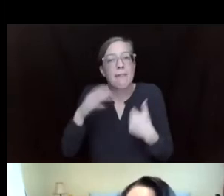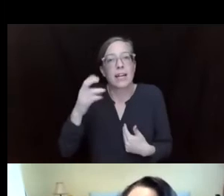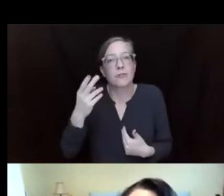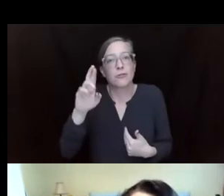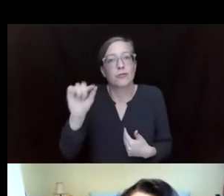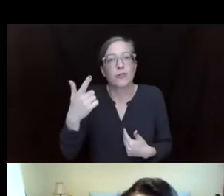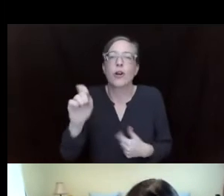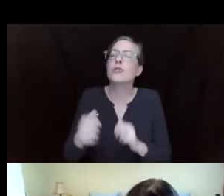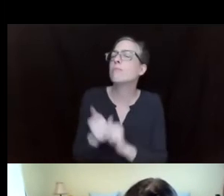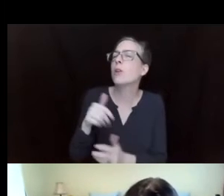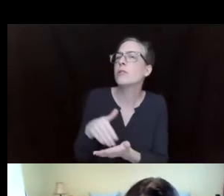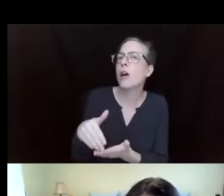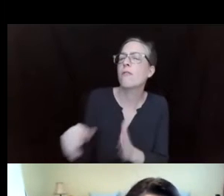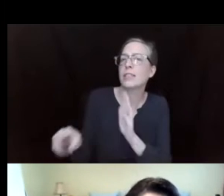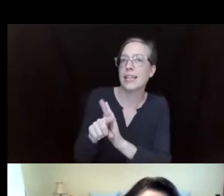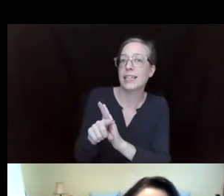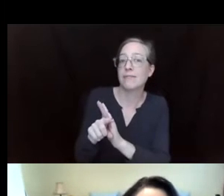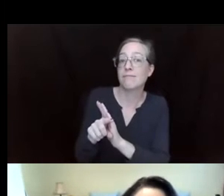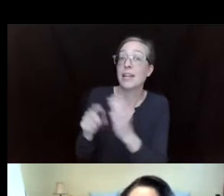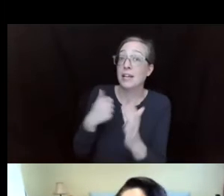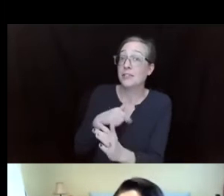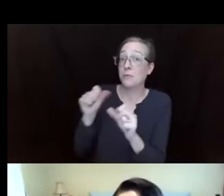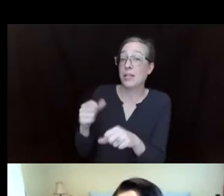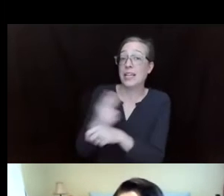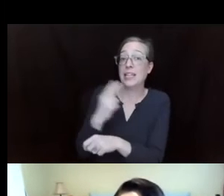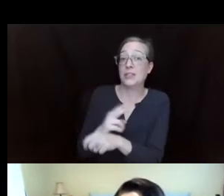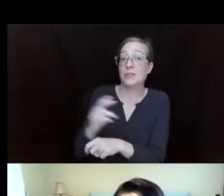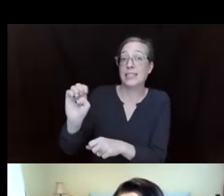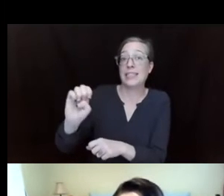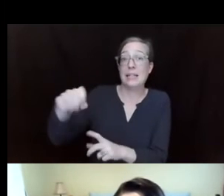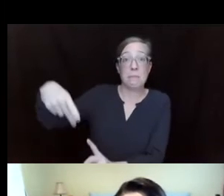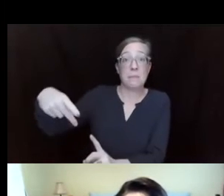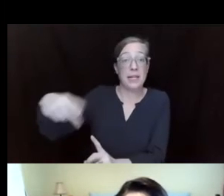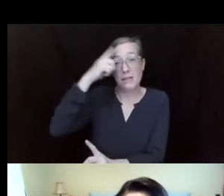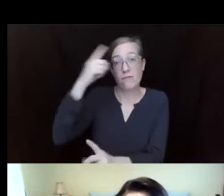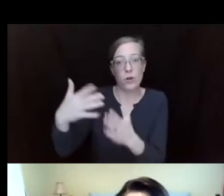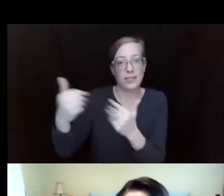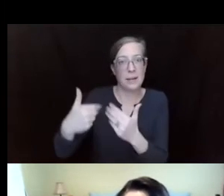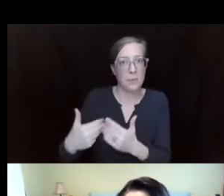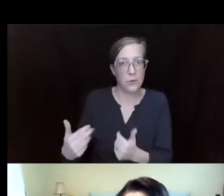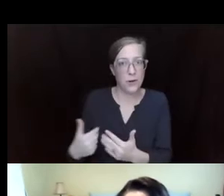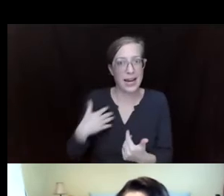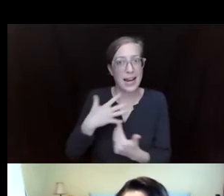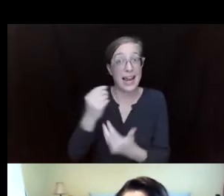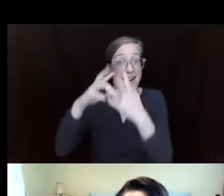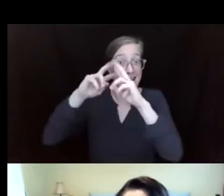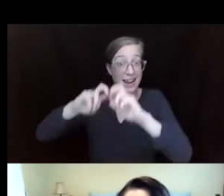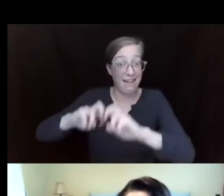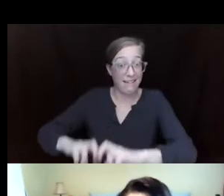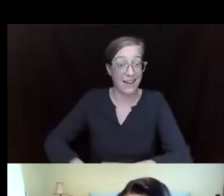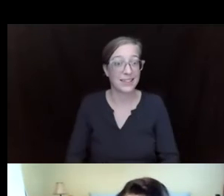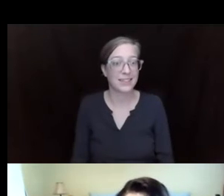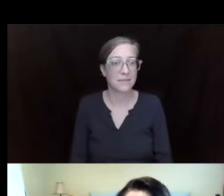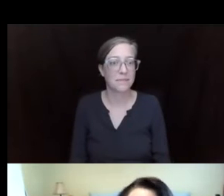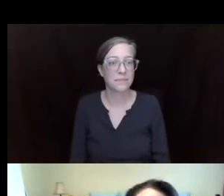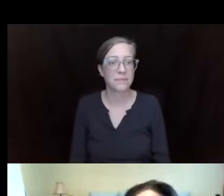electrophoresis to separate them and analyze them. Now, electrophoresis, we have a simple representation here. The particle will move towards